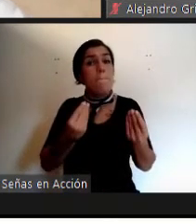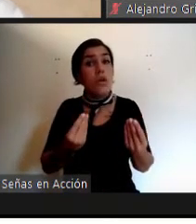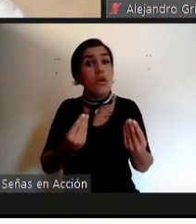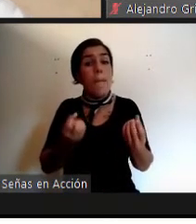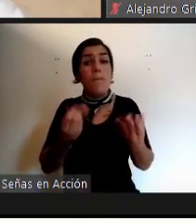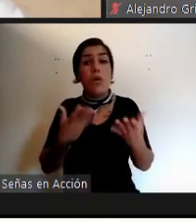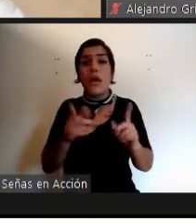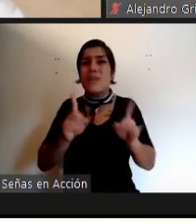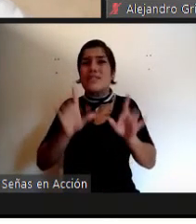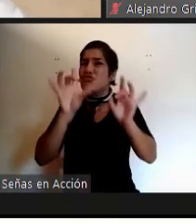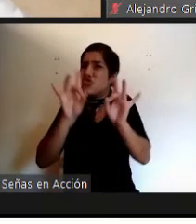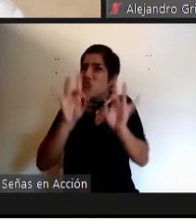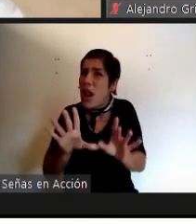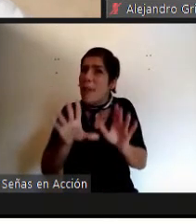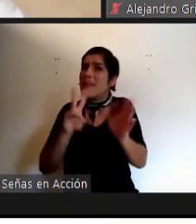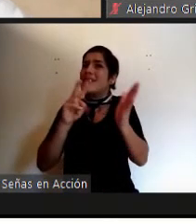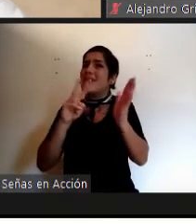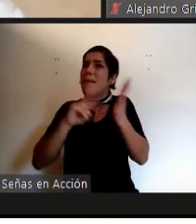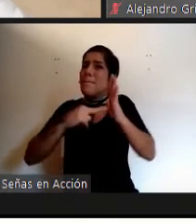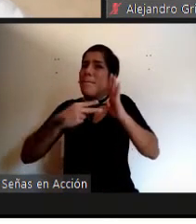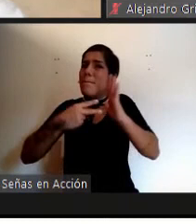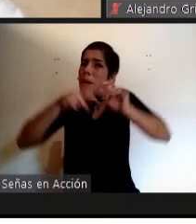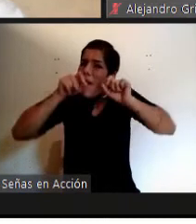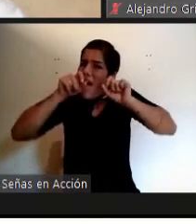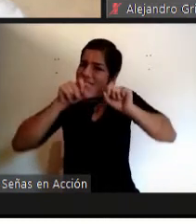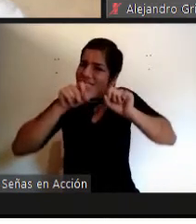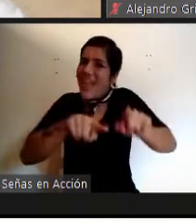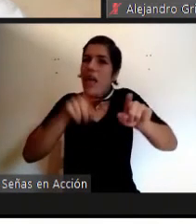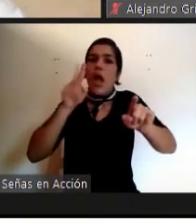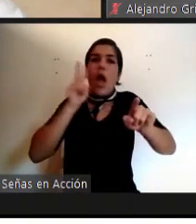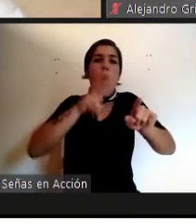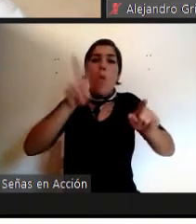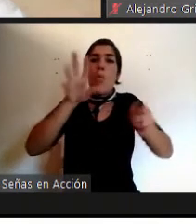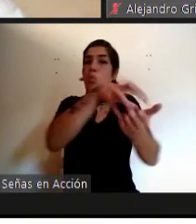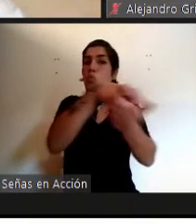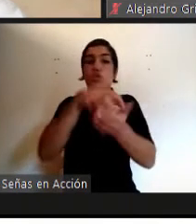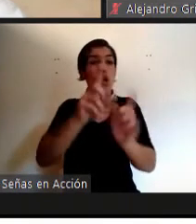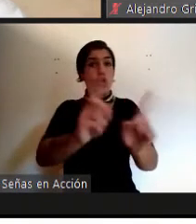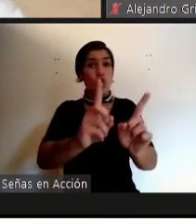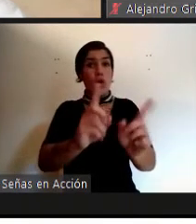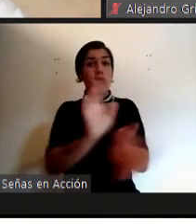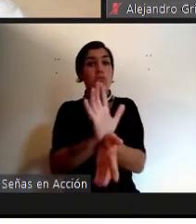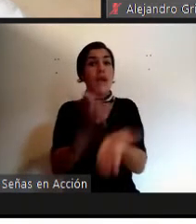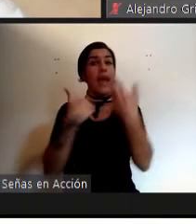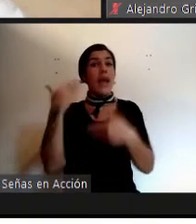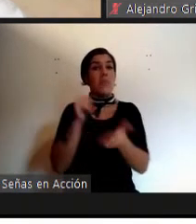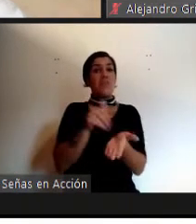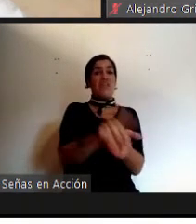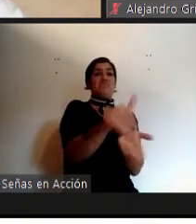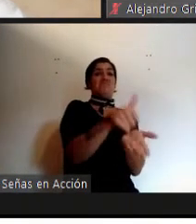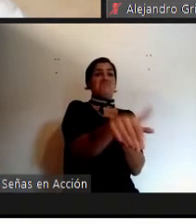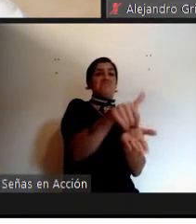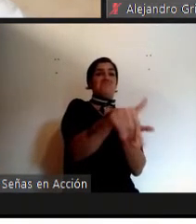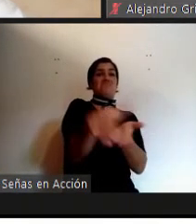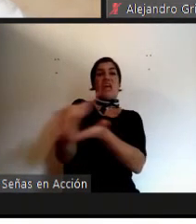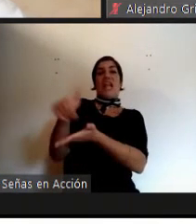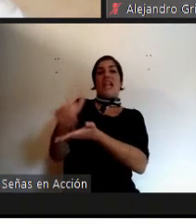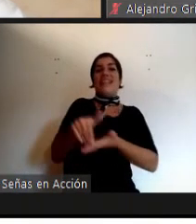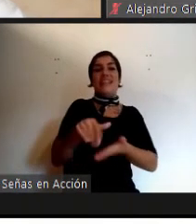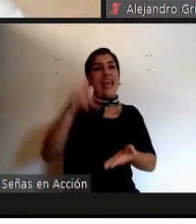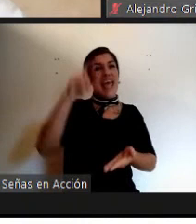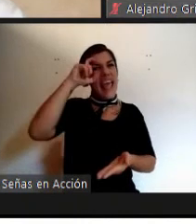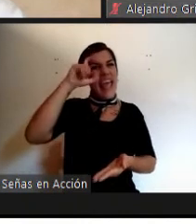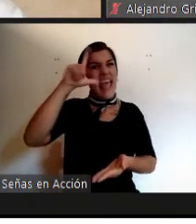at least so in the artistic field, It's not that ignorant people are not